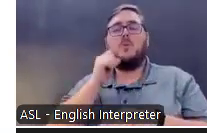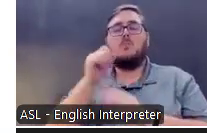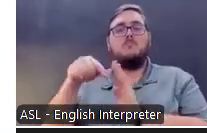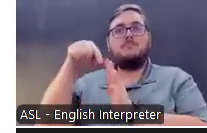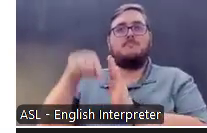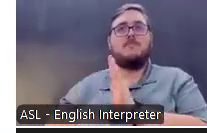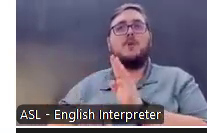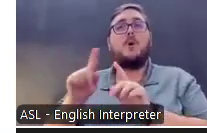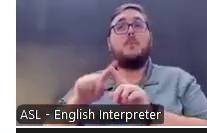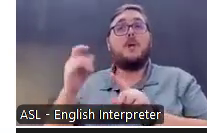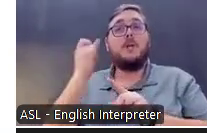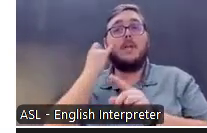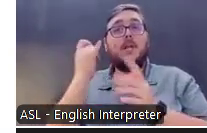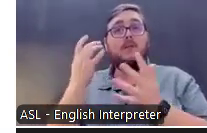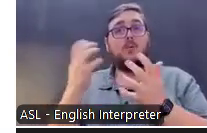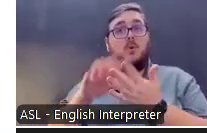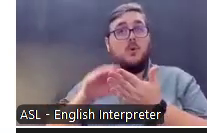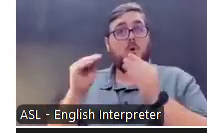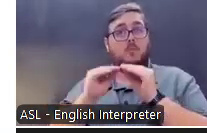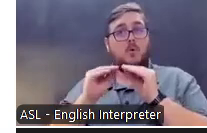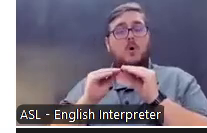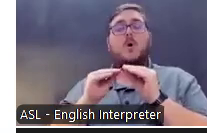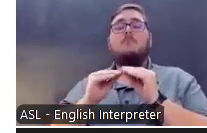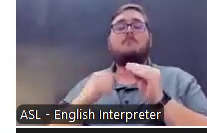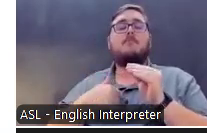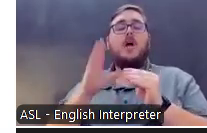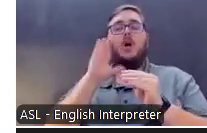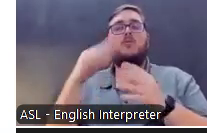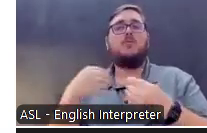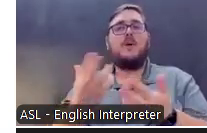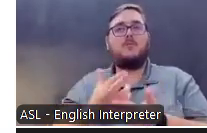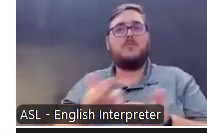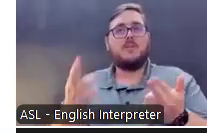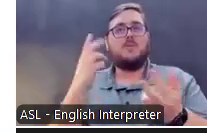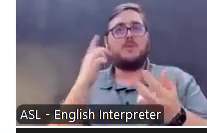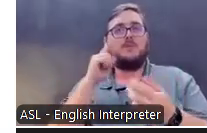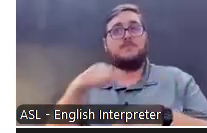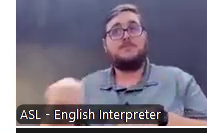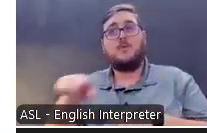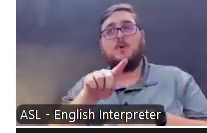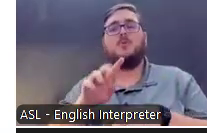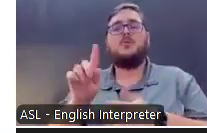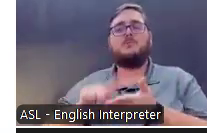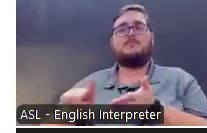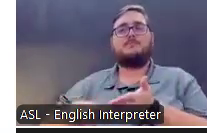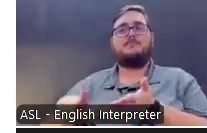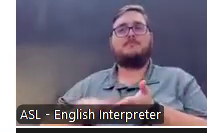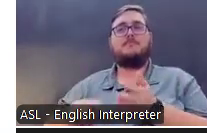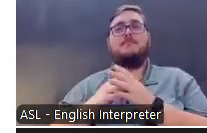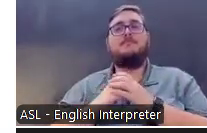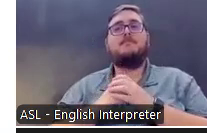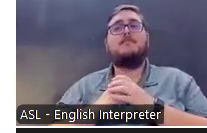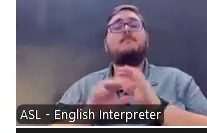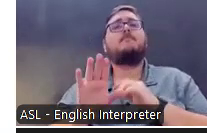those resources and where you can find them. Just some notes here. You often hear the term